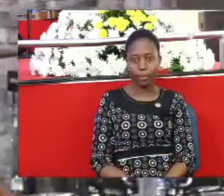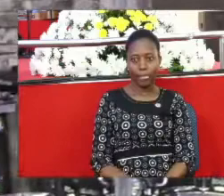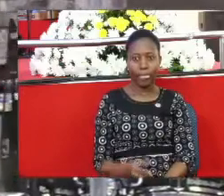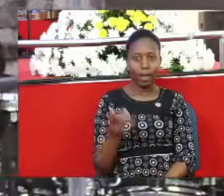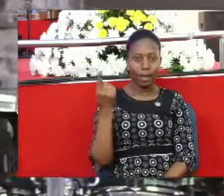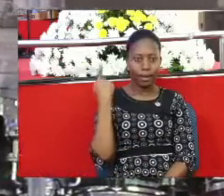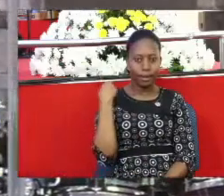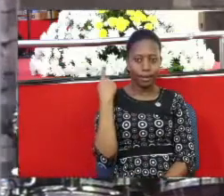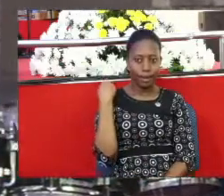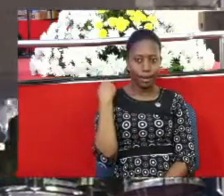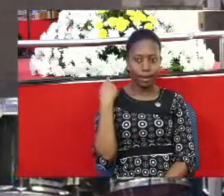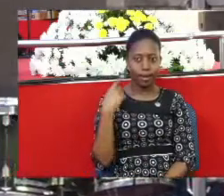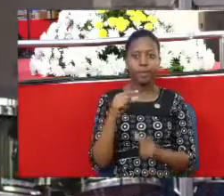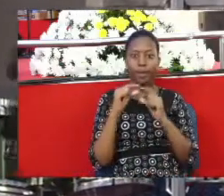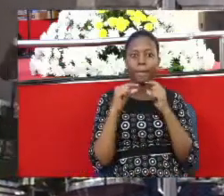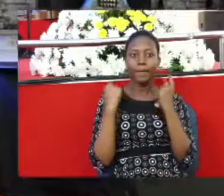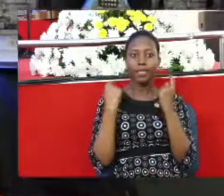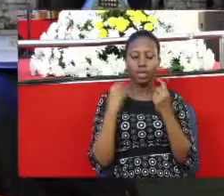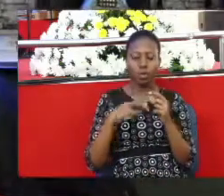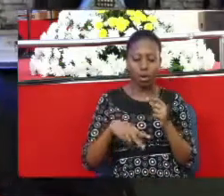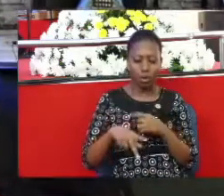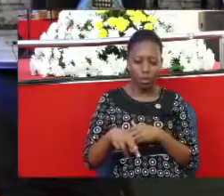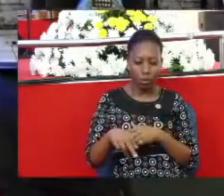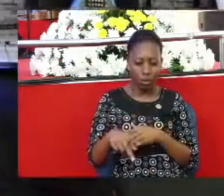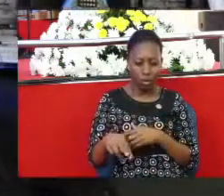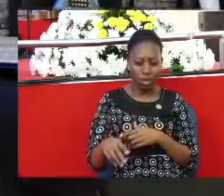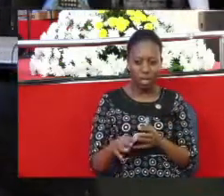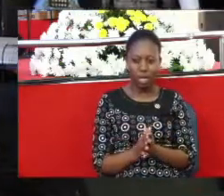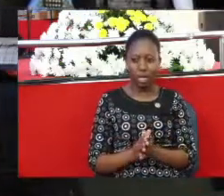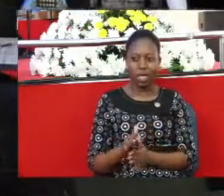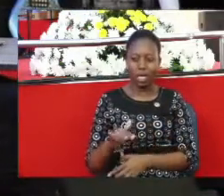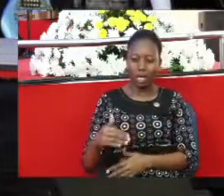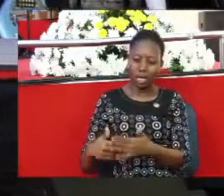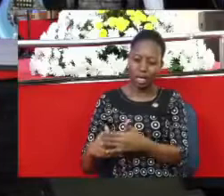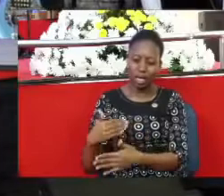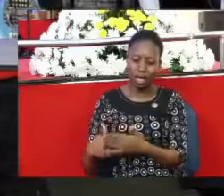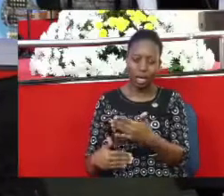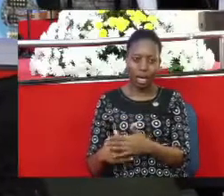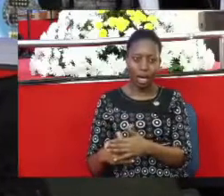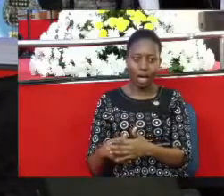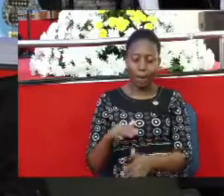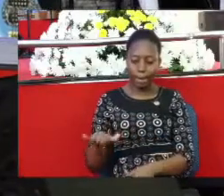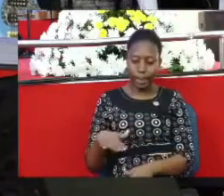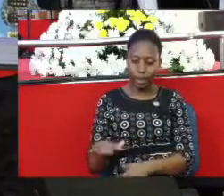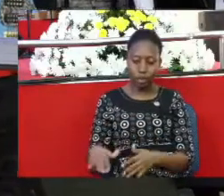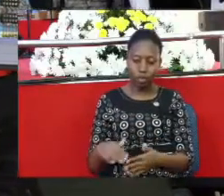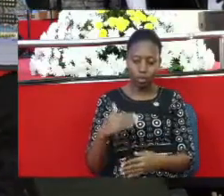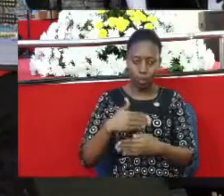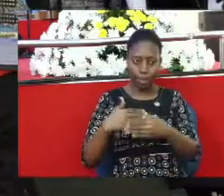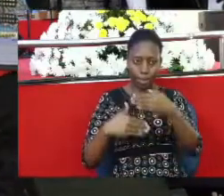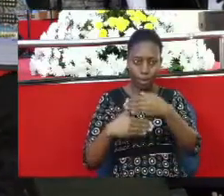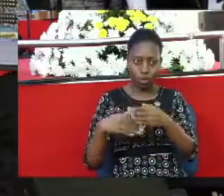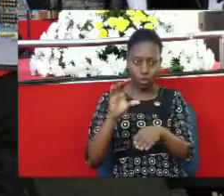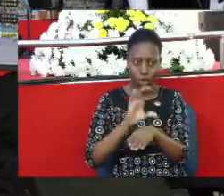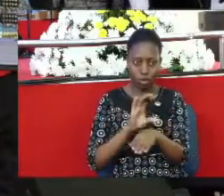start churches. Tell your neighbor, makanisa. Tunaanza makanisa. Tulianza makanisa,